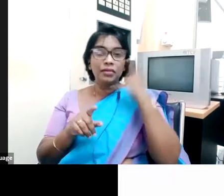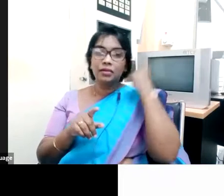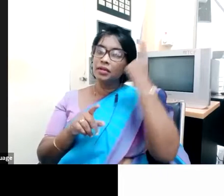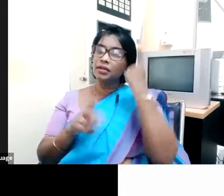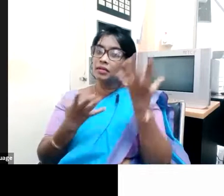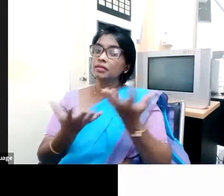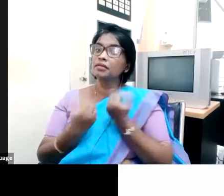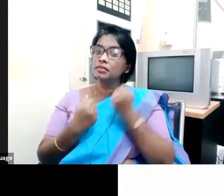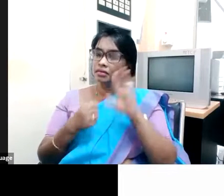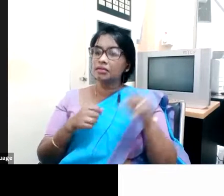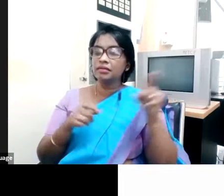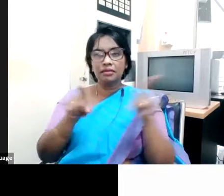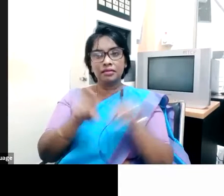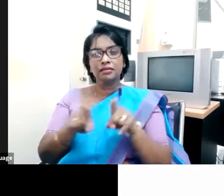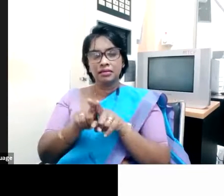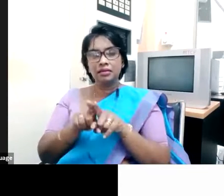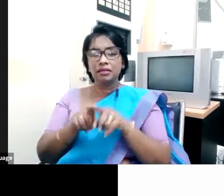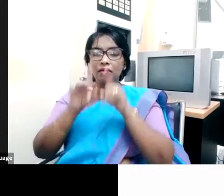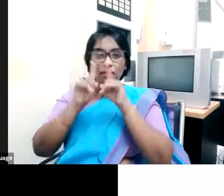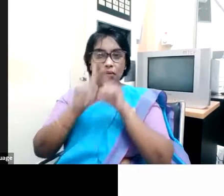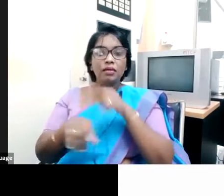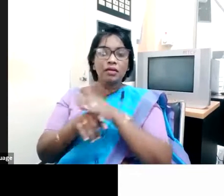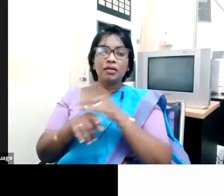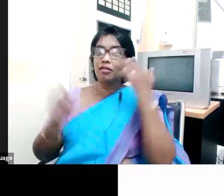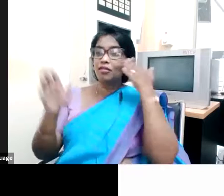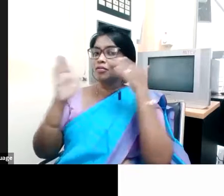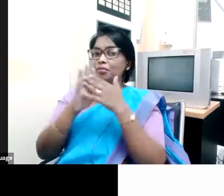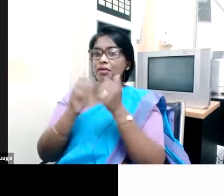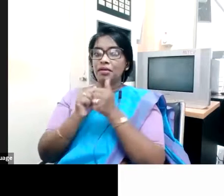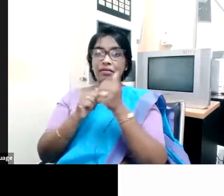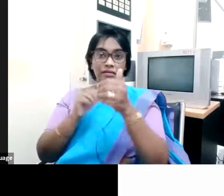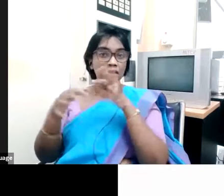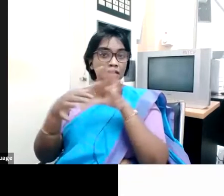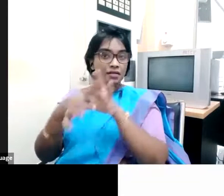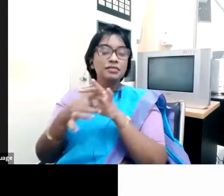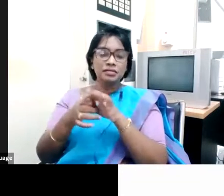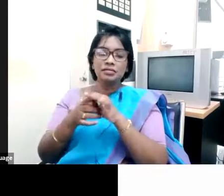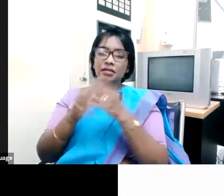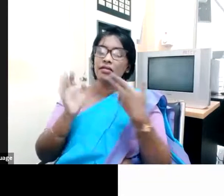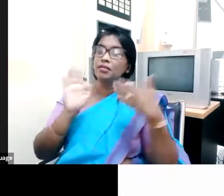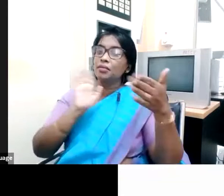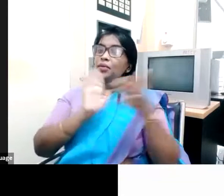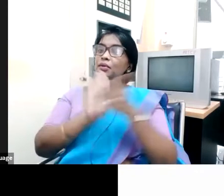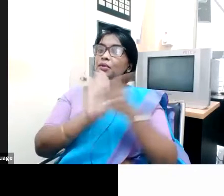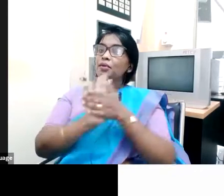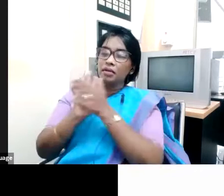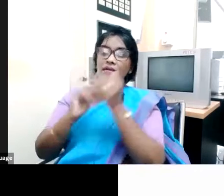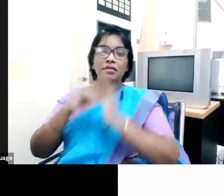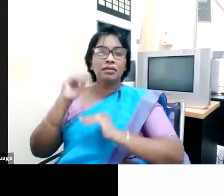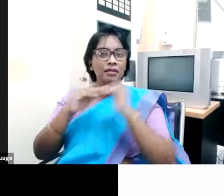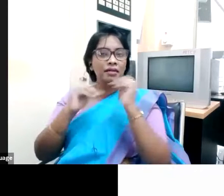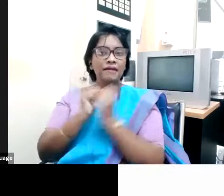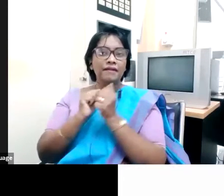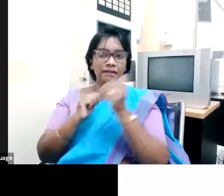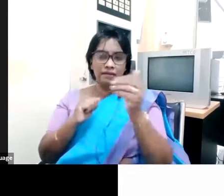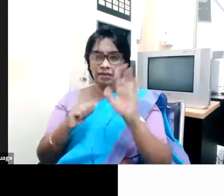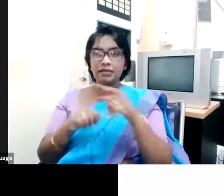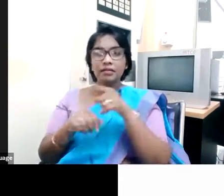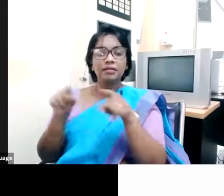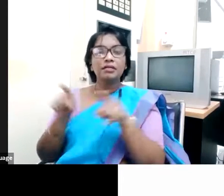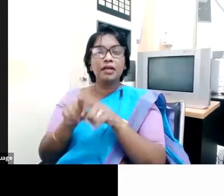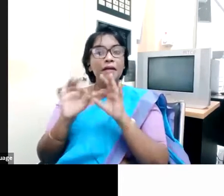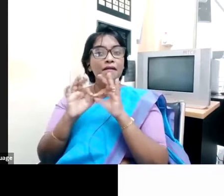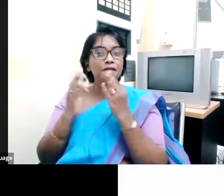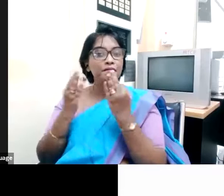participate in the economy, and also in their family economy, the